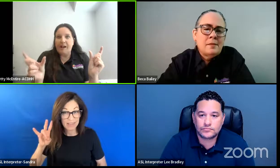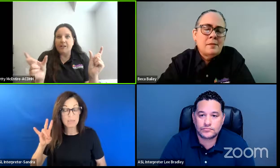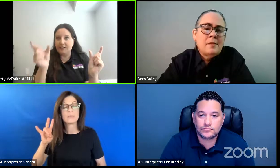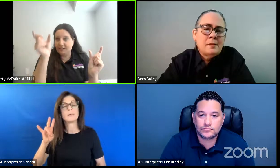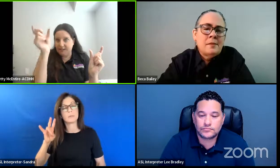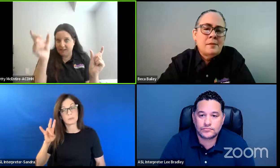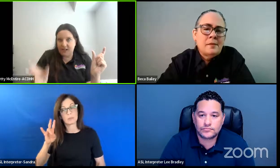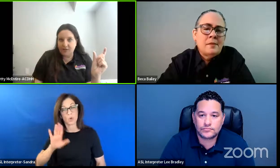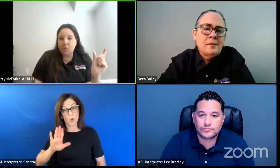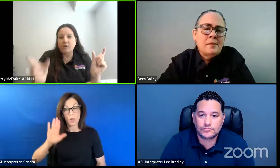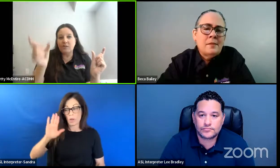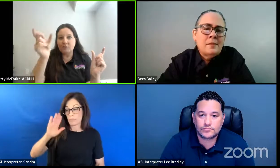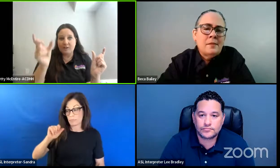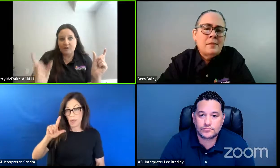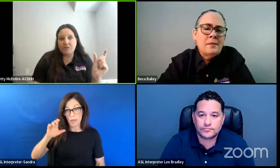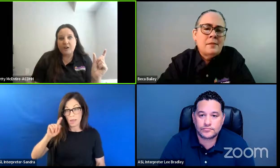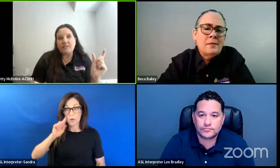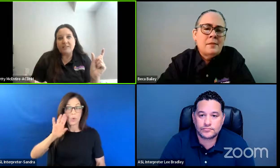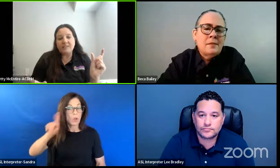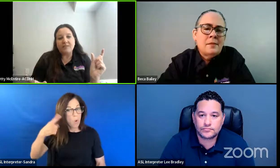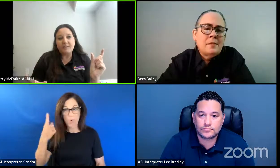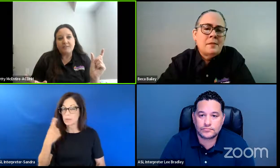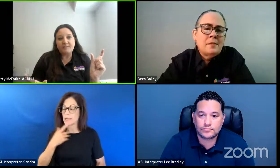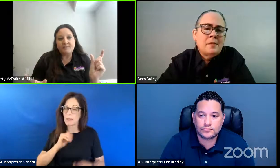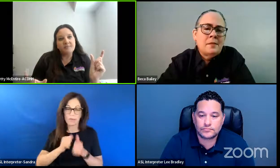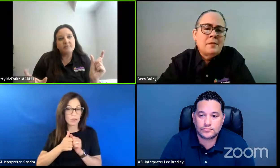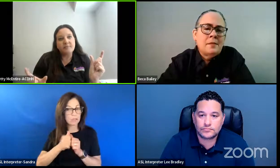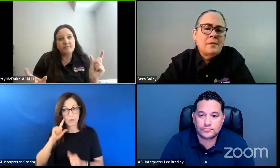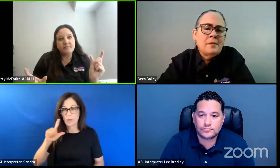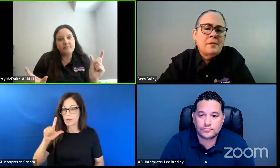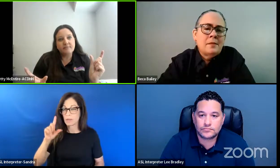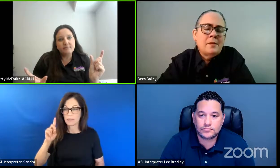your ballot is going to have only the races for LD7.